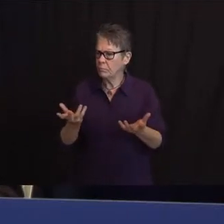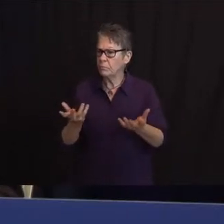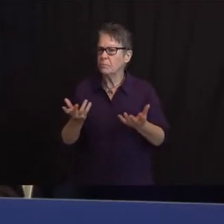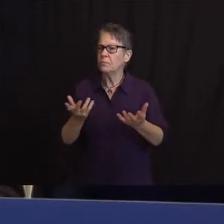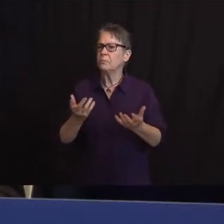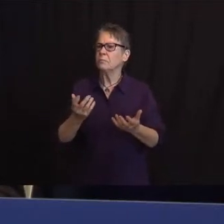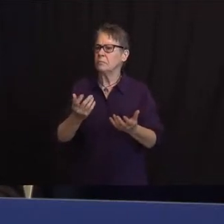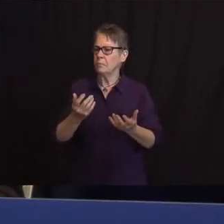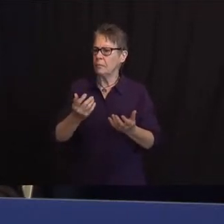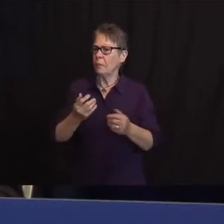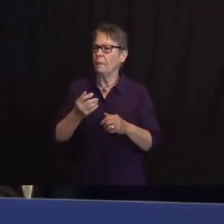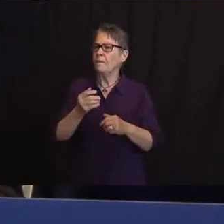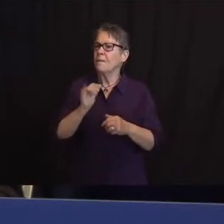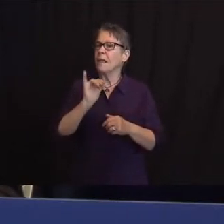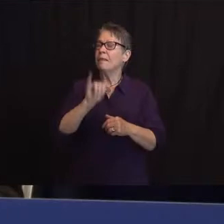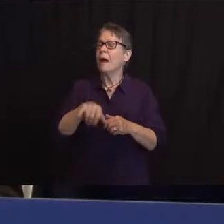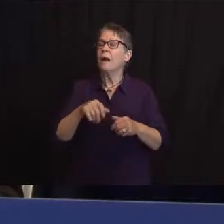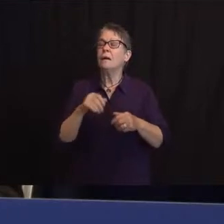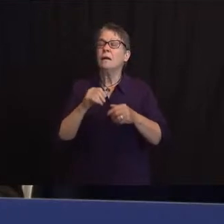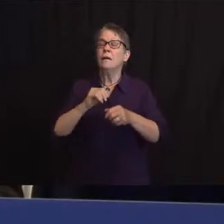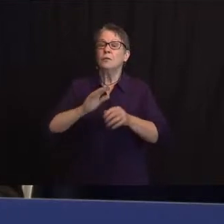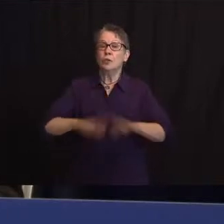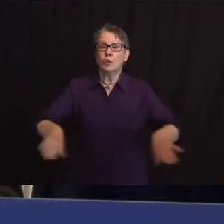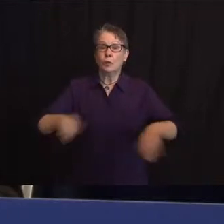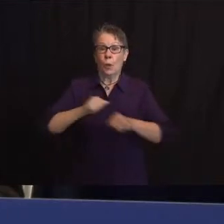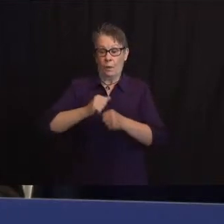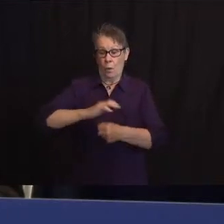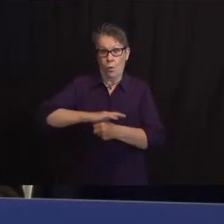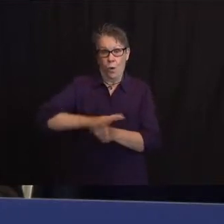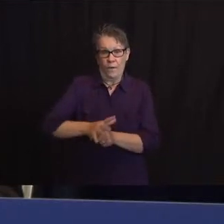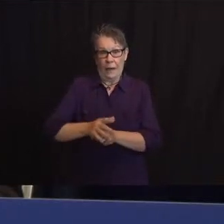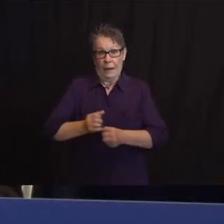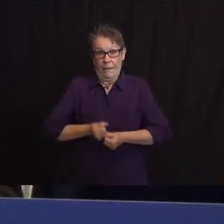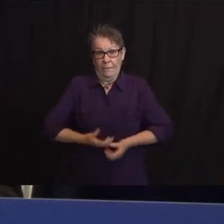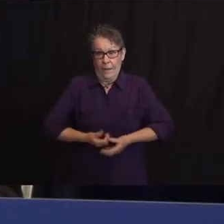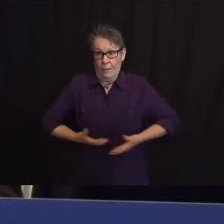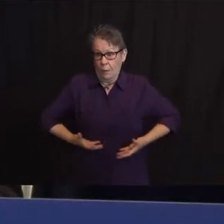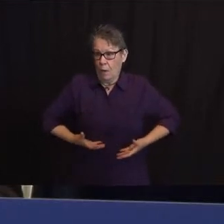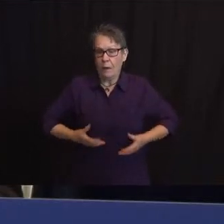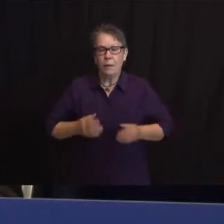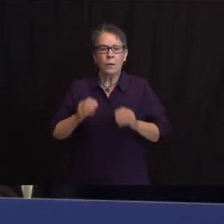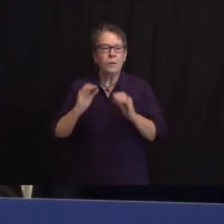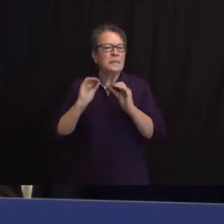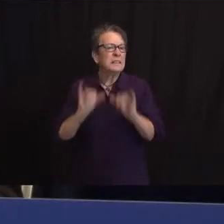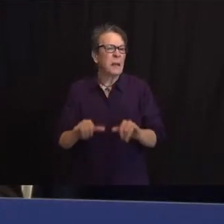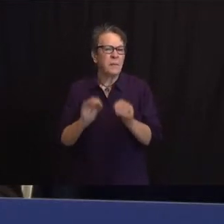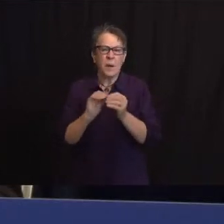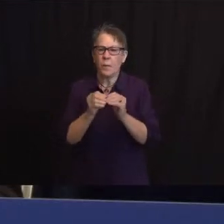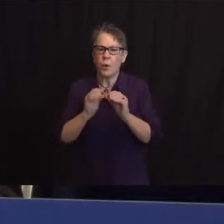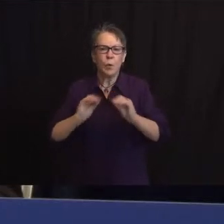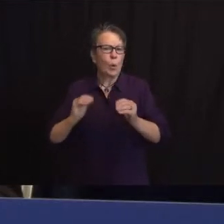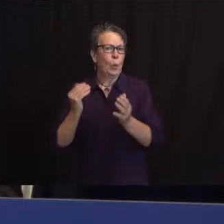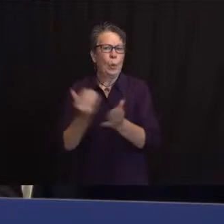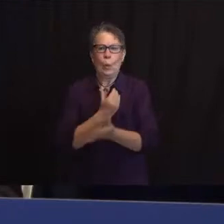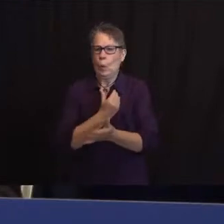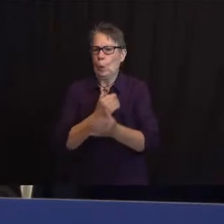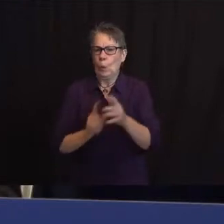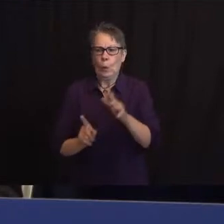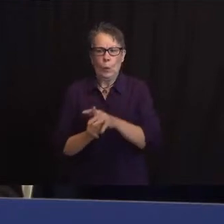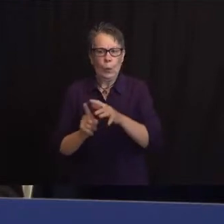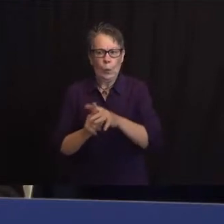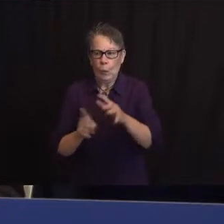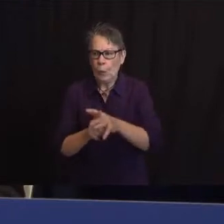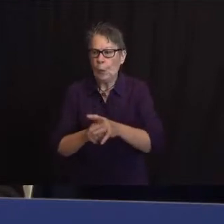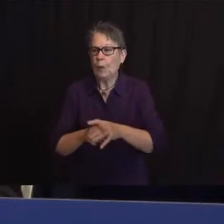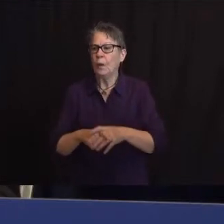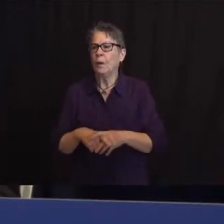are currently hospitalized. At the state veterans' homes, there are no new cases among our residents. And I'll remind